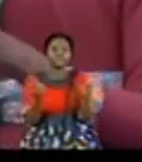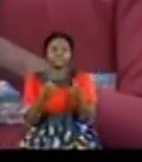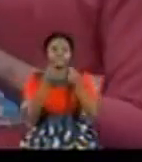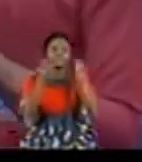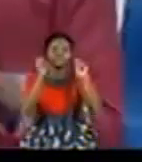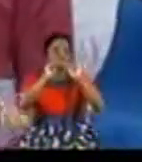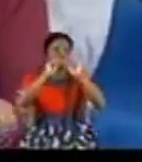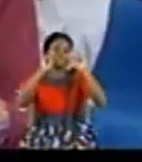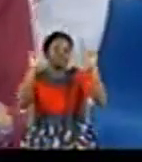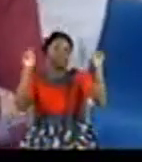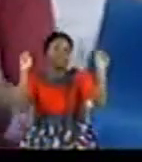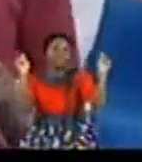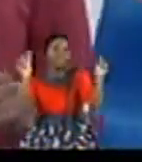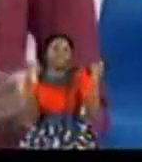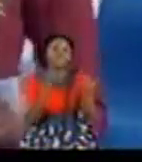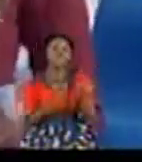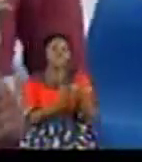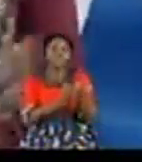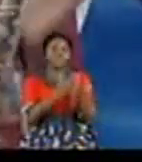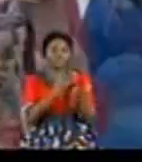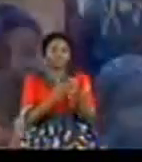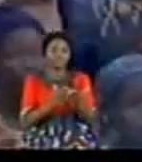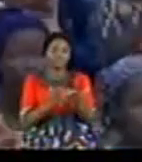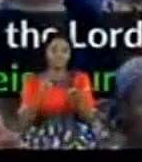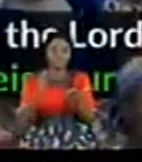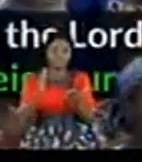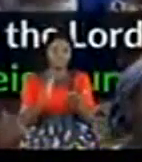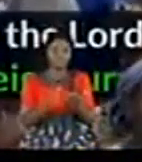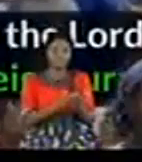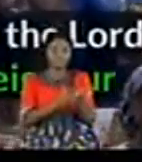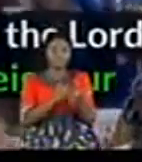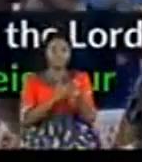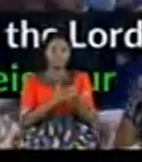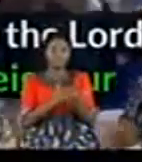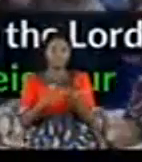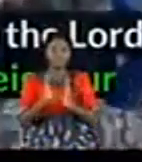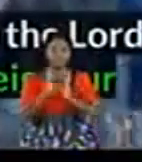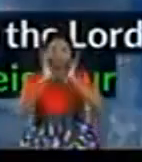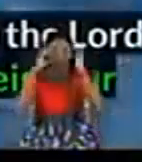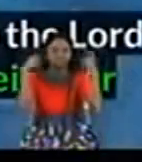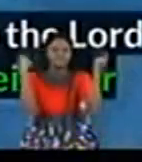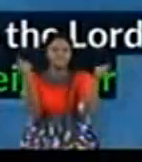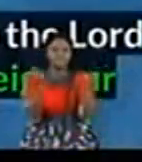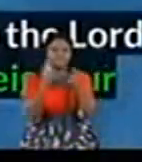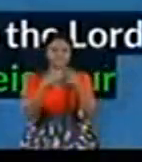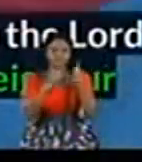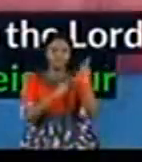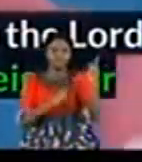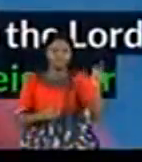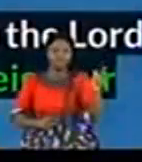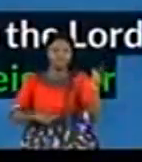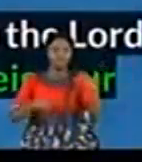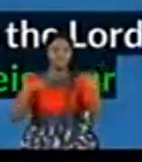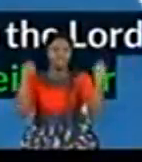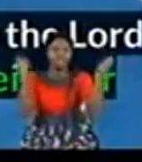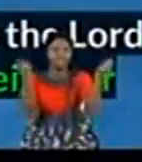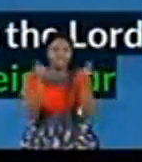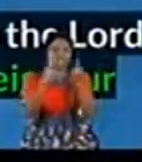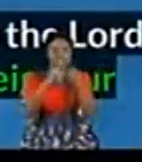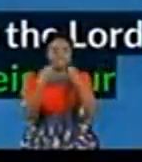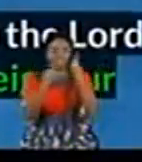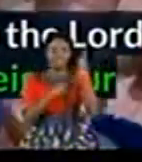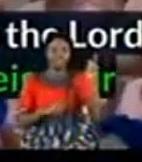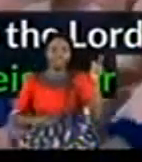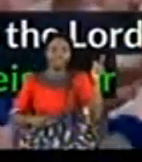H shout hallelujah to the Lord hallelujah to the Lord shout hallelujah to the Lord Hallelujah